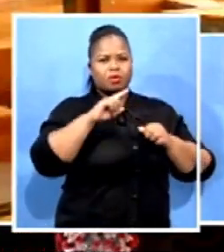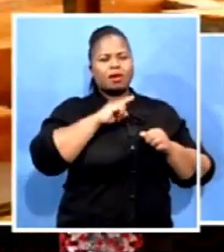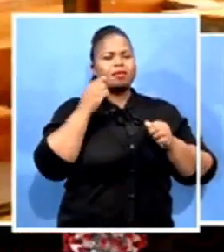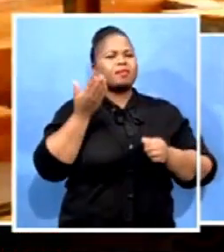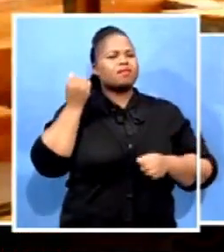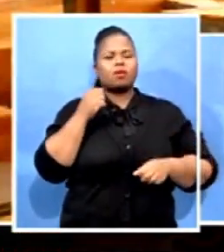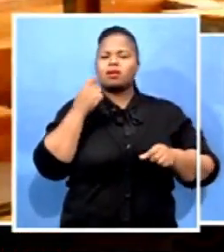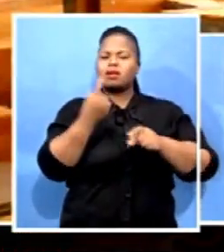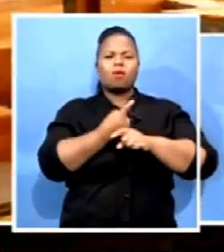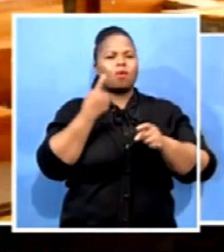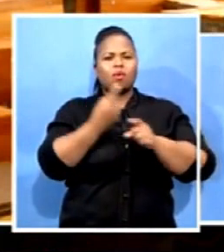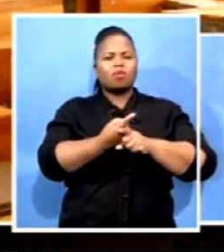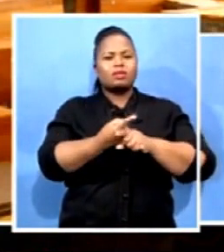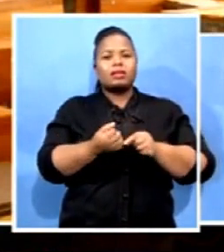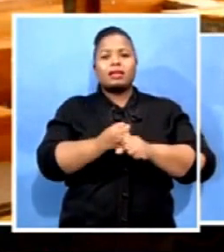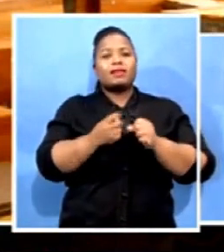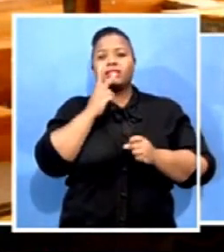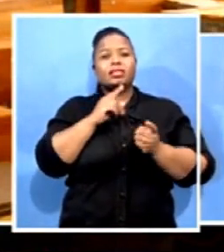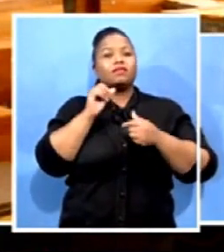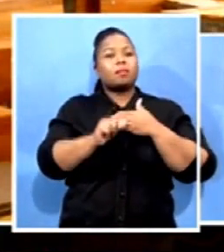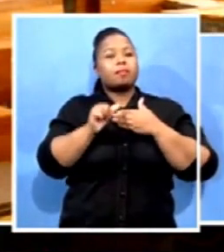months. Practically, how would that work?